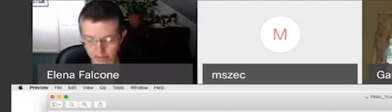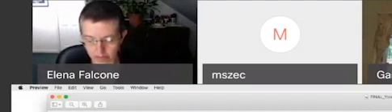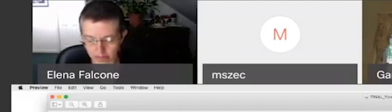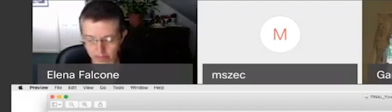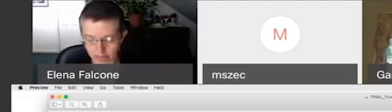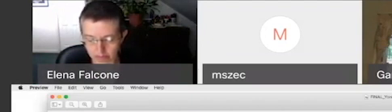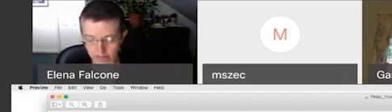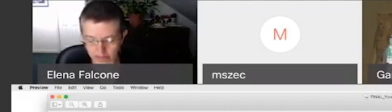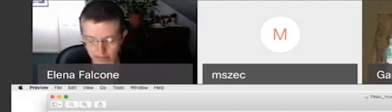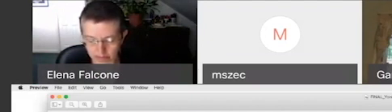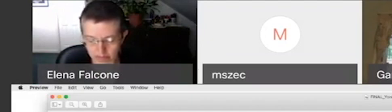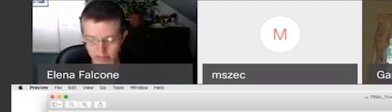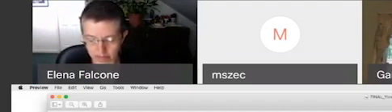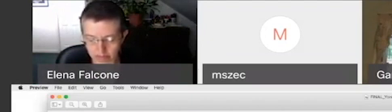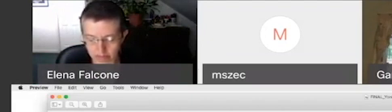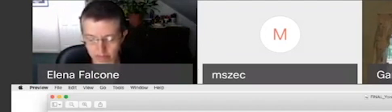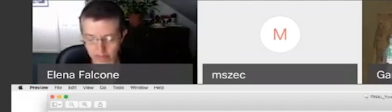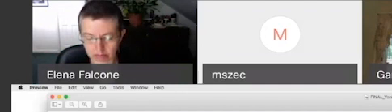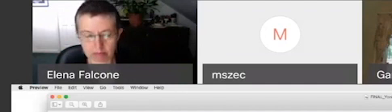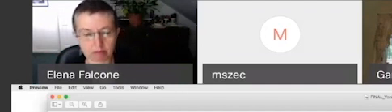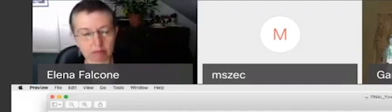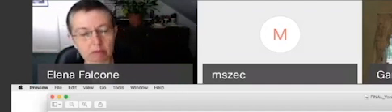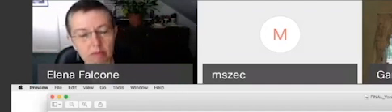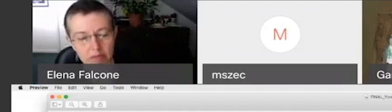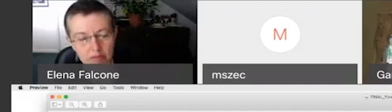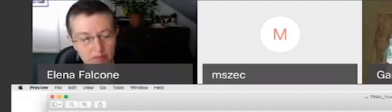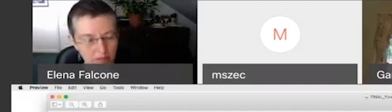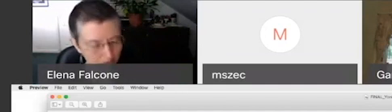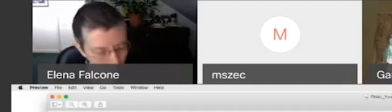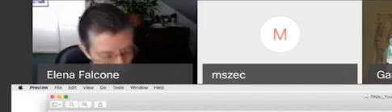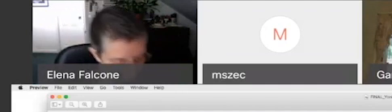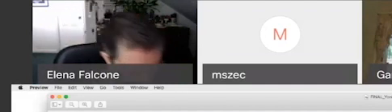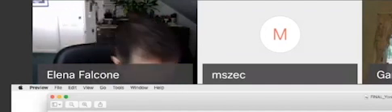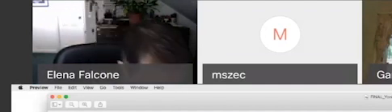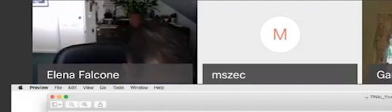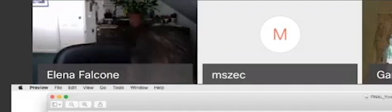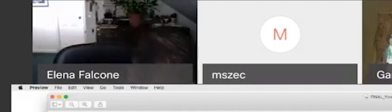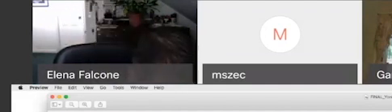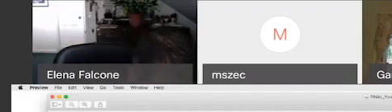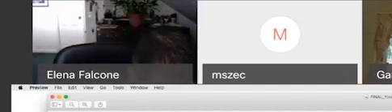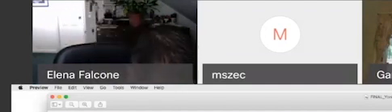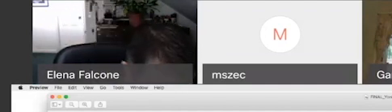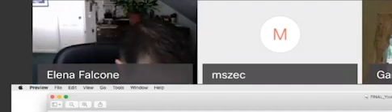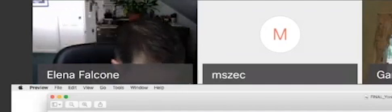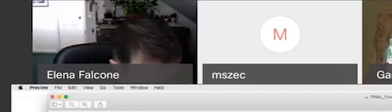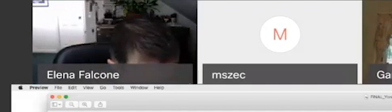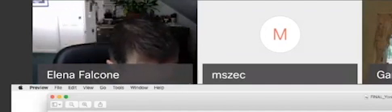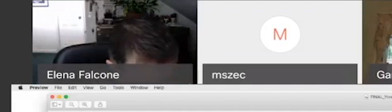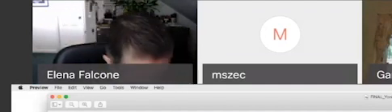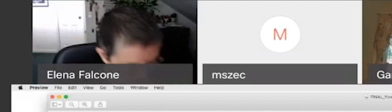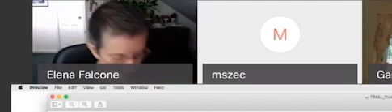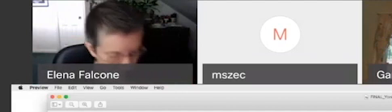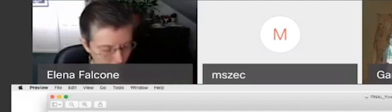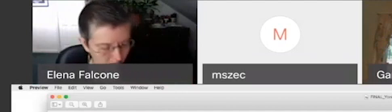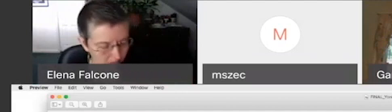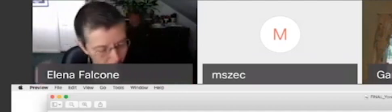hold. We do home delivered meals to many of the seniors in the city. Home-delivered meals are served to 60 years